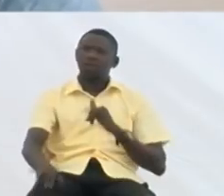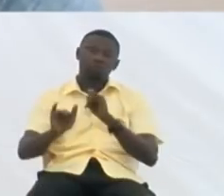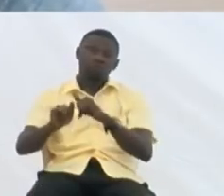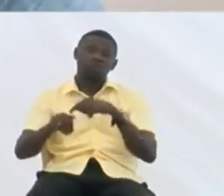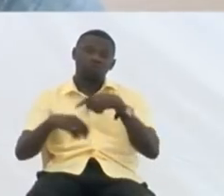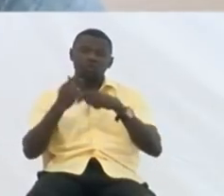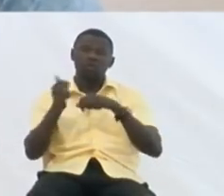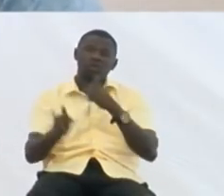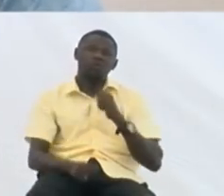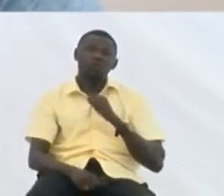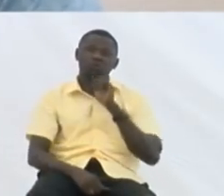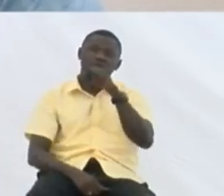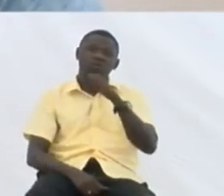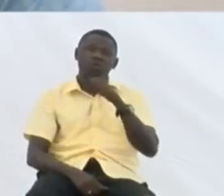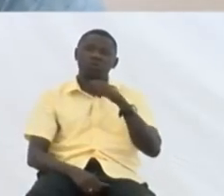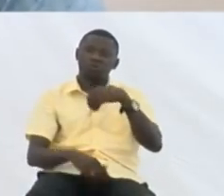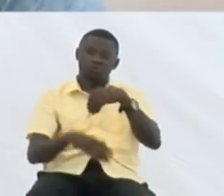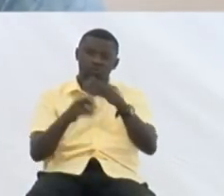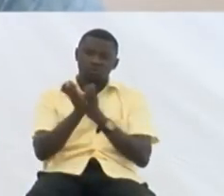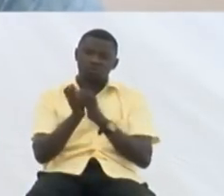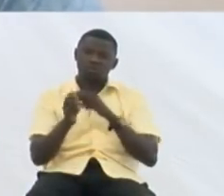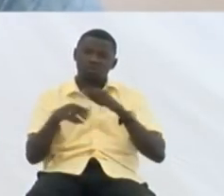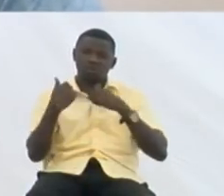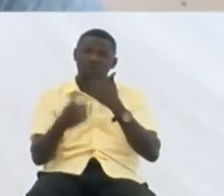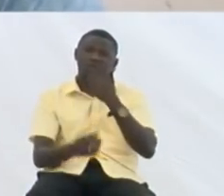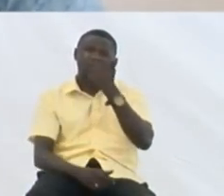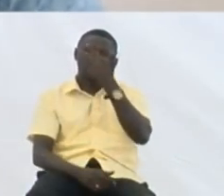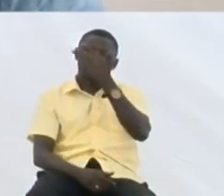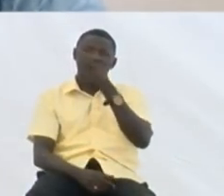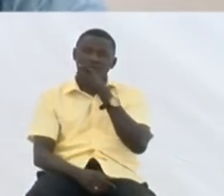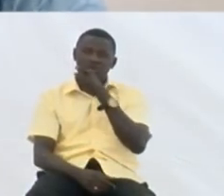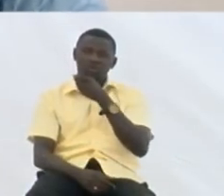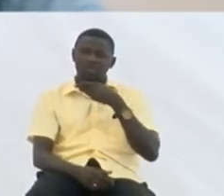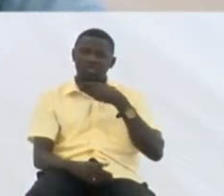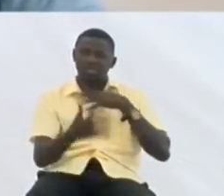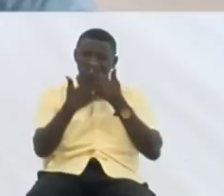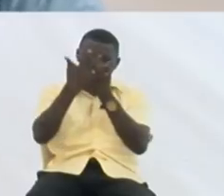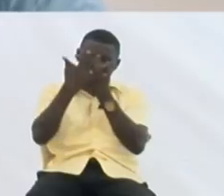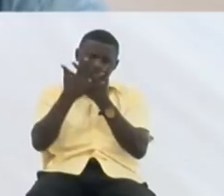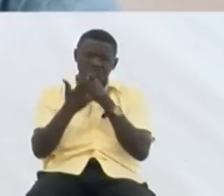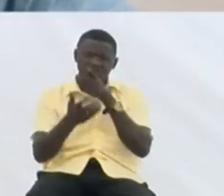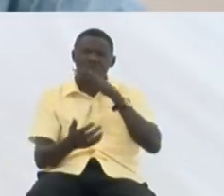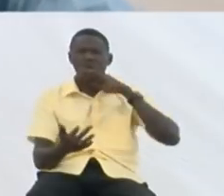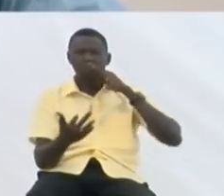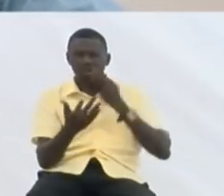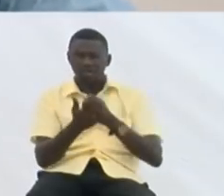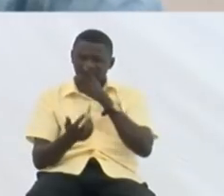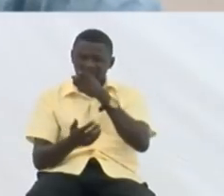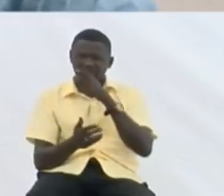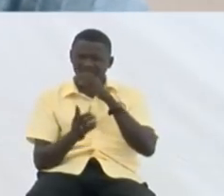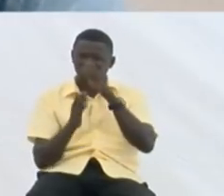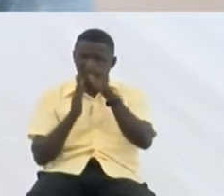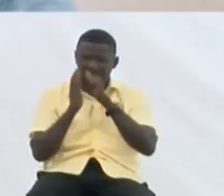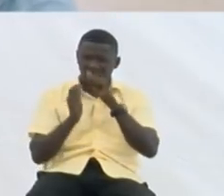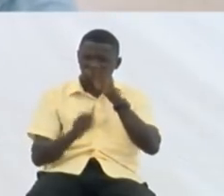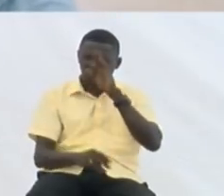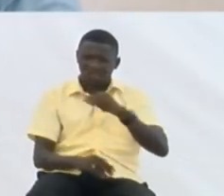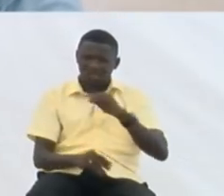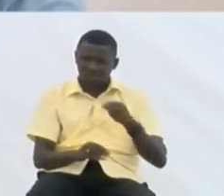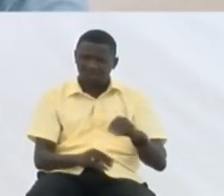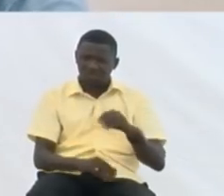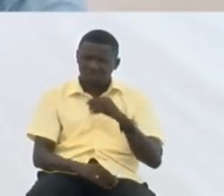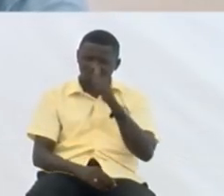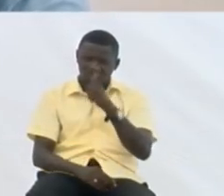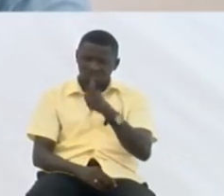of you, in detention, in the cells, do you believe that act, by that you were being